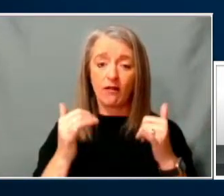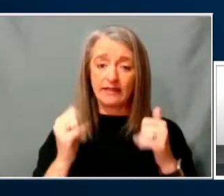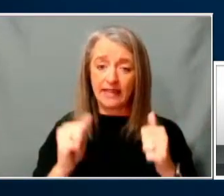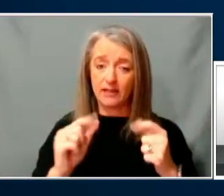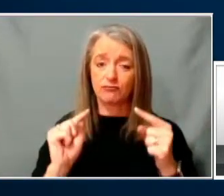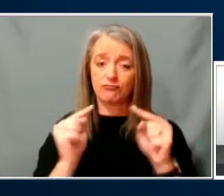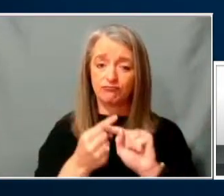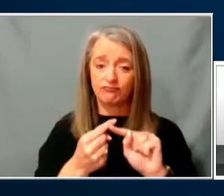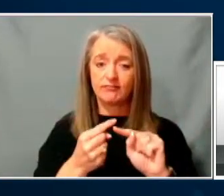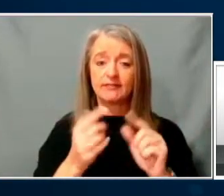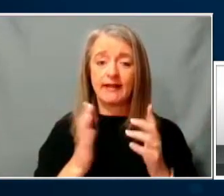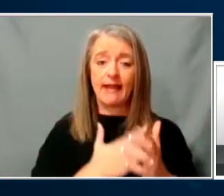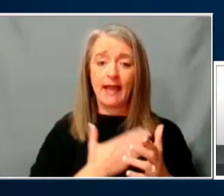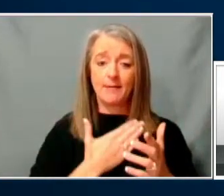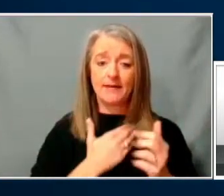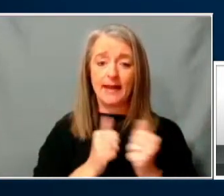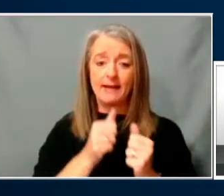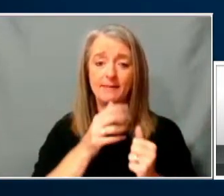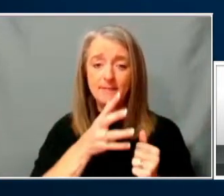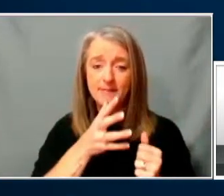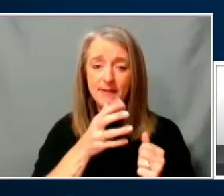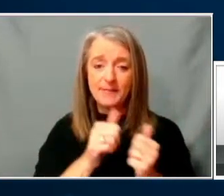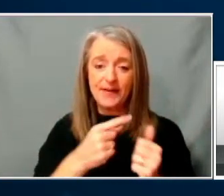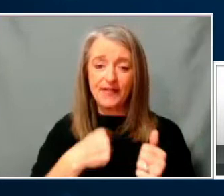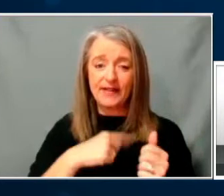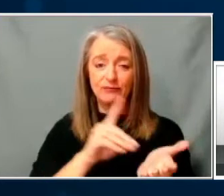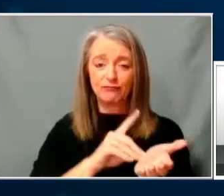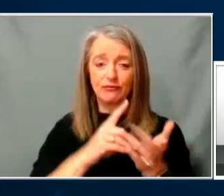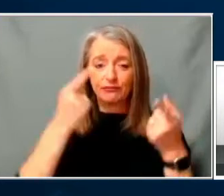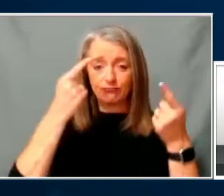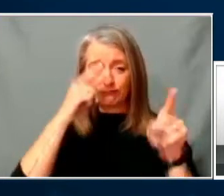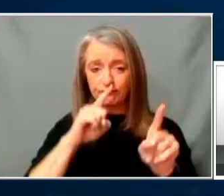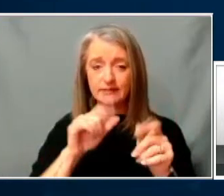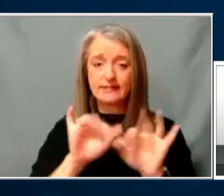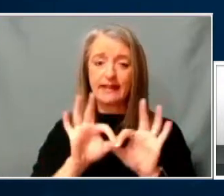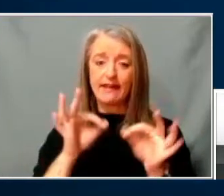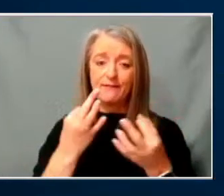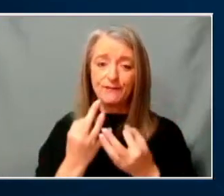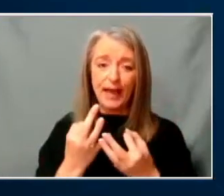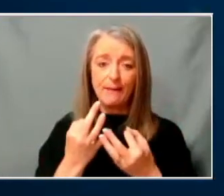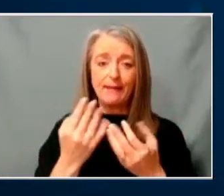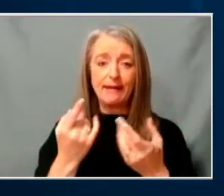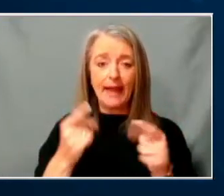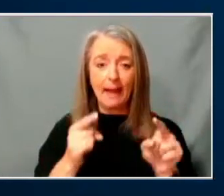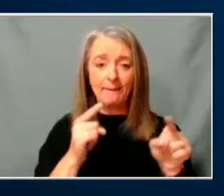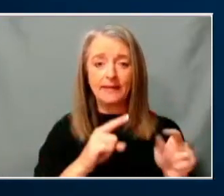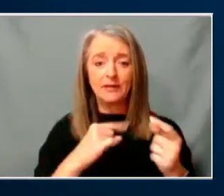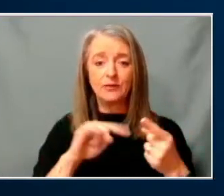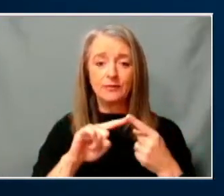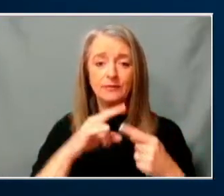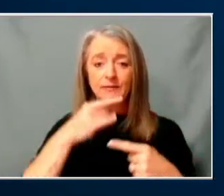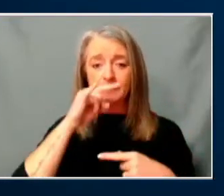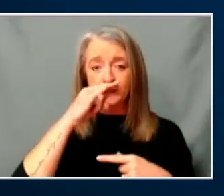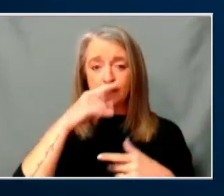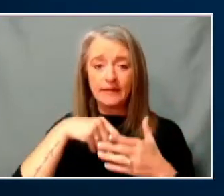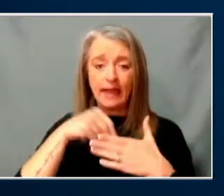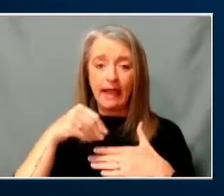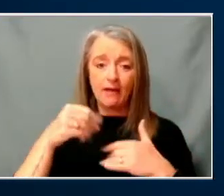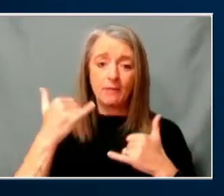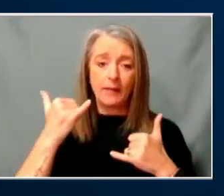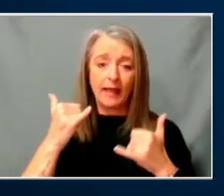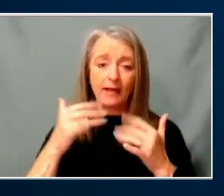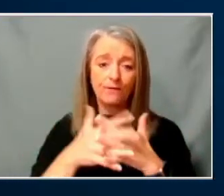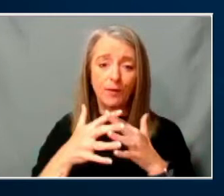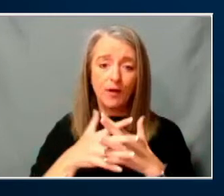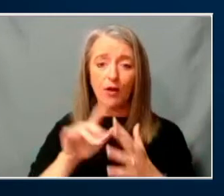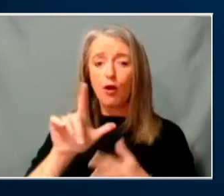to have Mom with us today, because I think, and the docs would agree, it's kind of like a family affair when you've got your kiddos out on the field. Lauren,